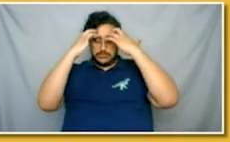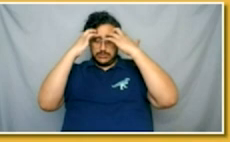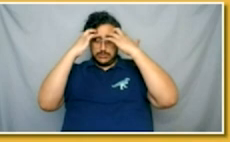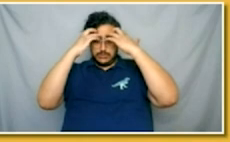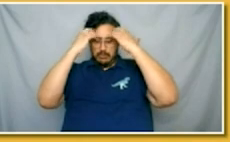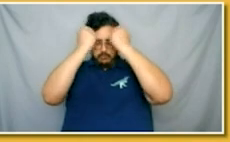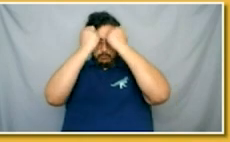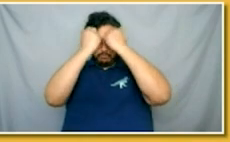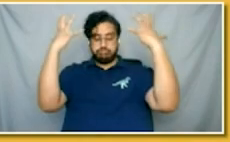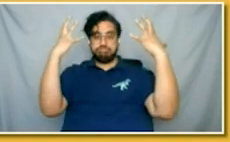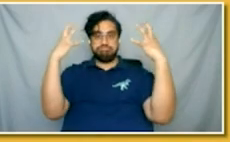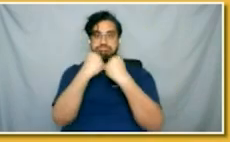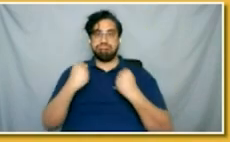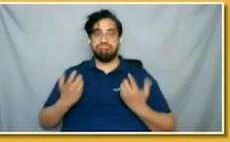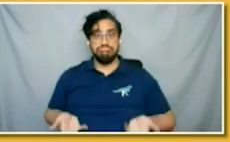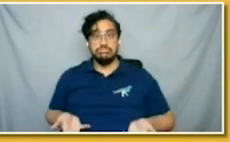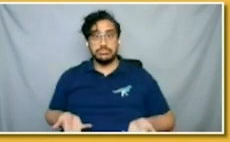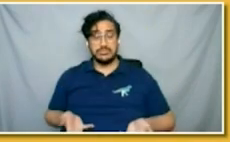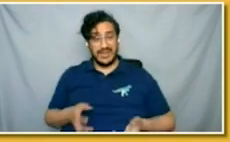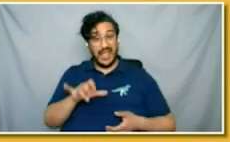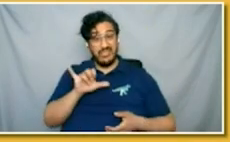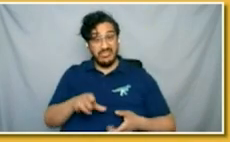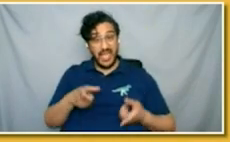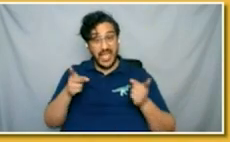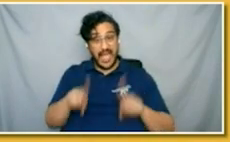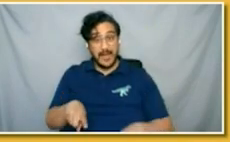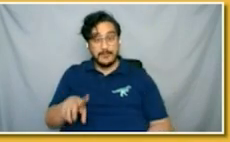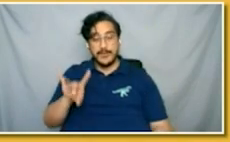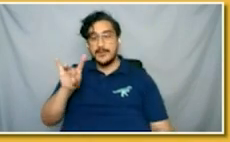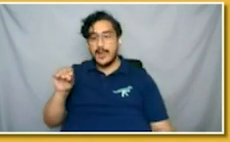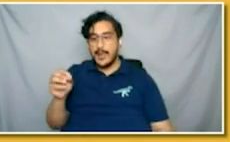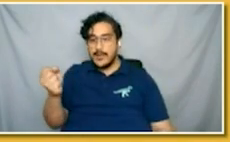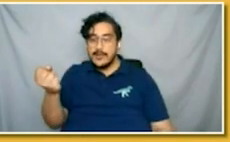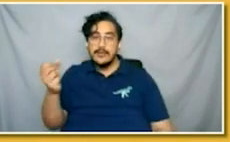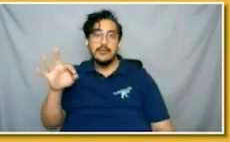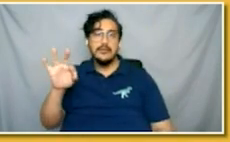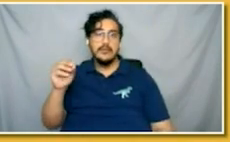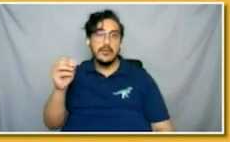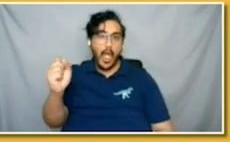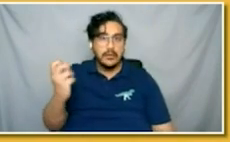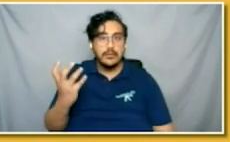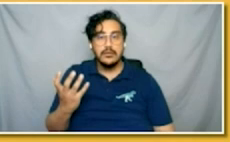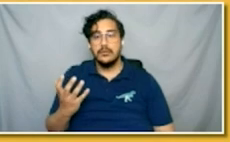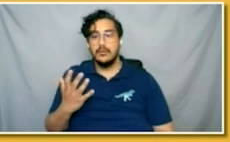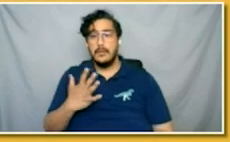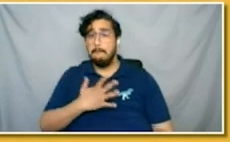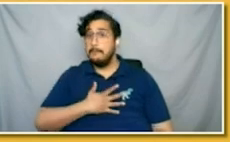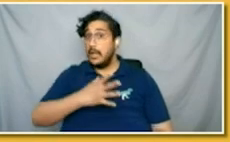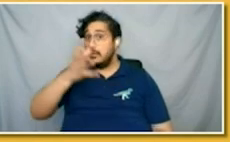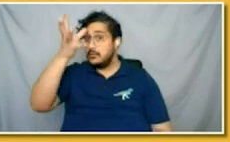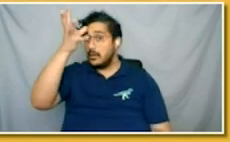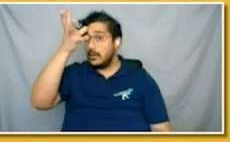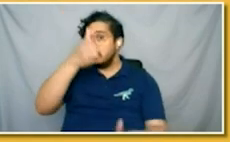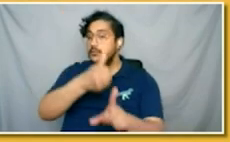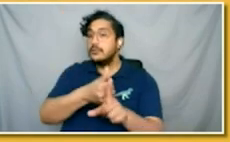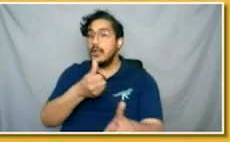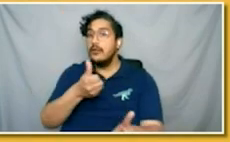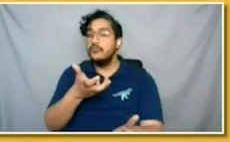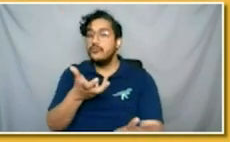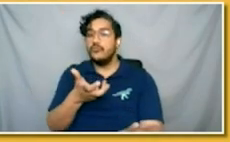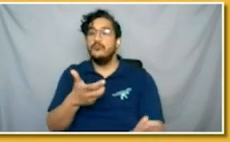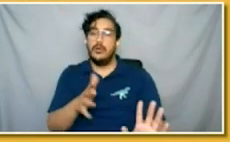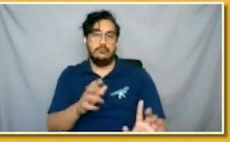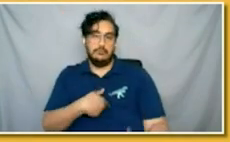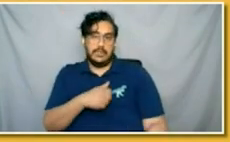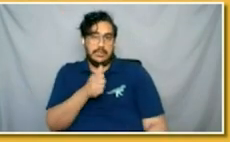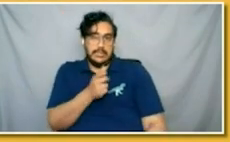90s. You know, my dad definitely, I didn't see it so palpably from him. He